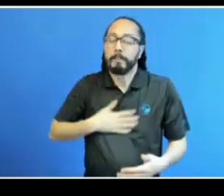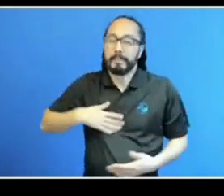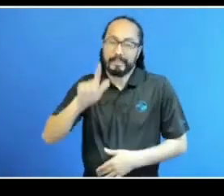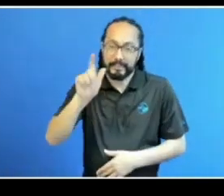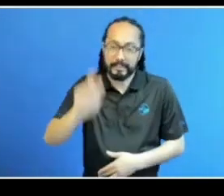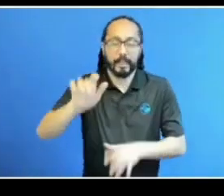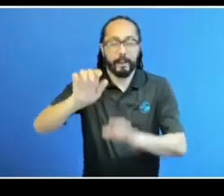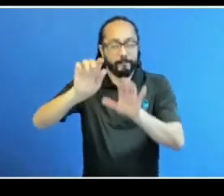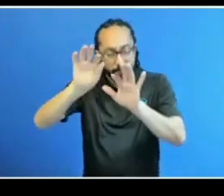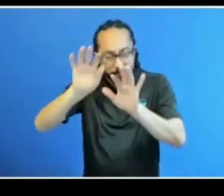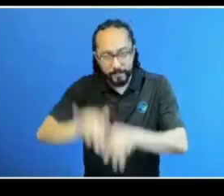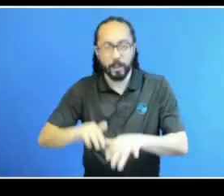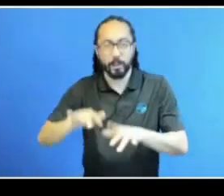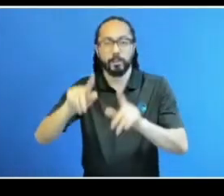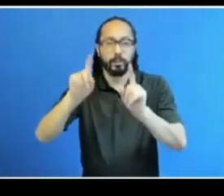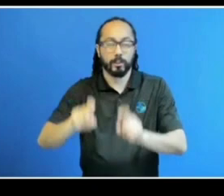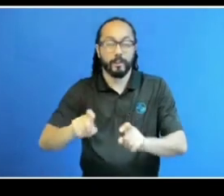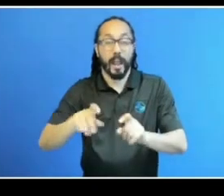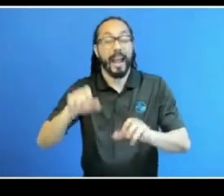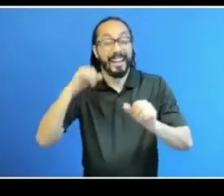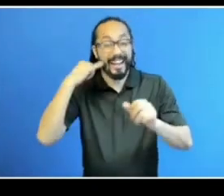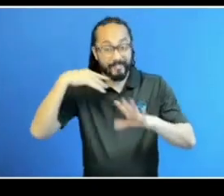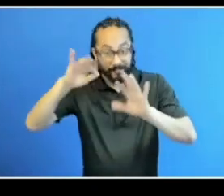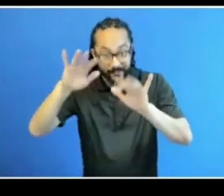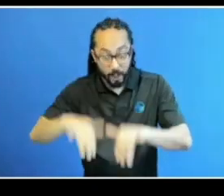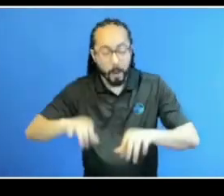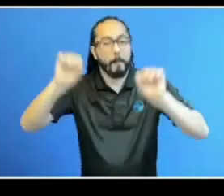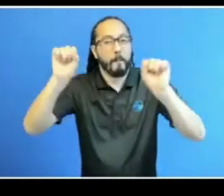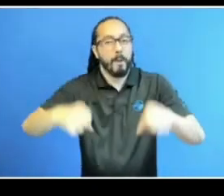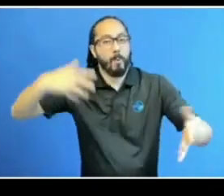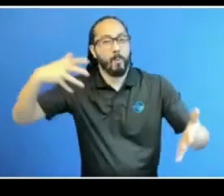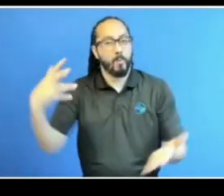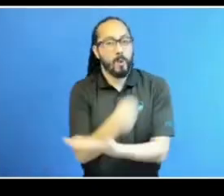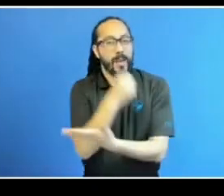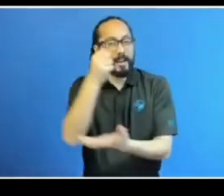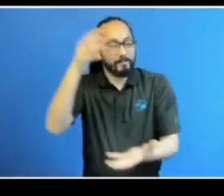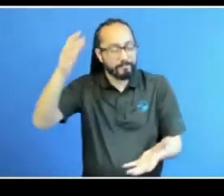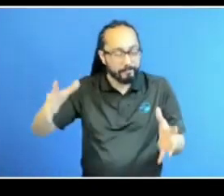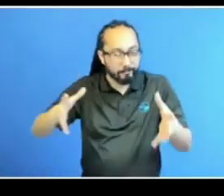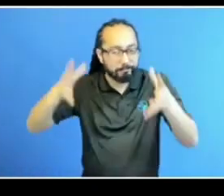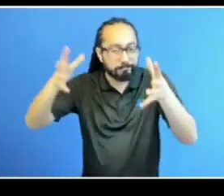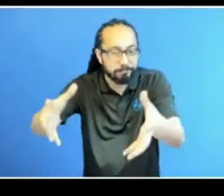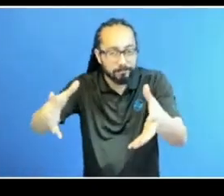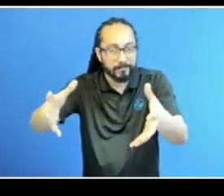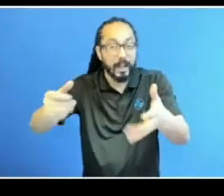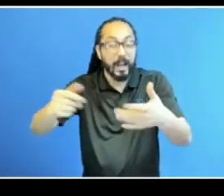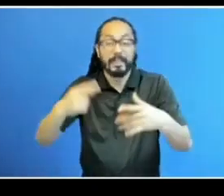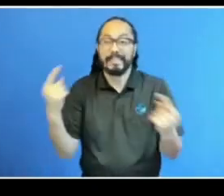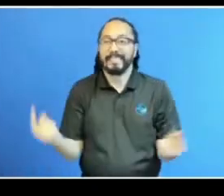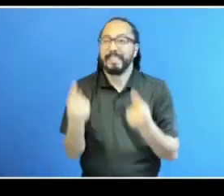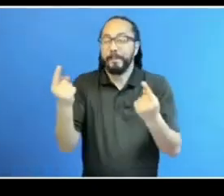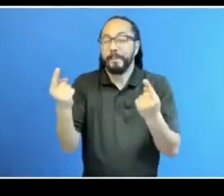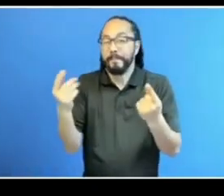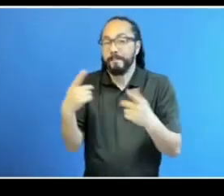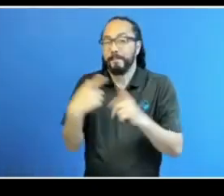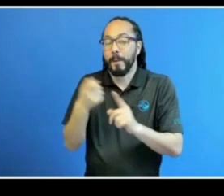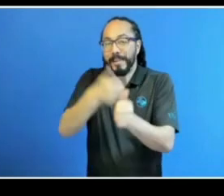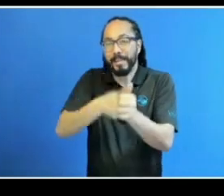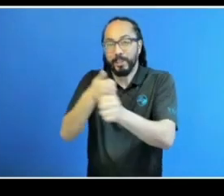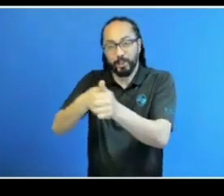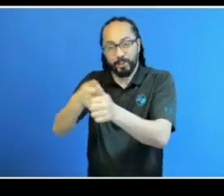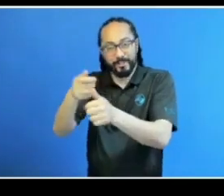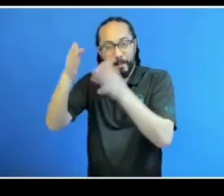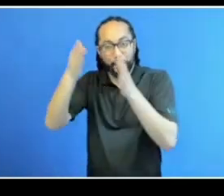surprise package that will most likely include some of these wonderful products from these entrepreneurs that we have.